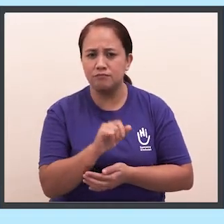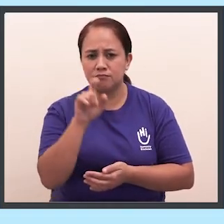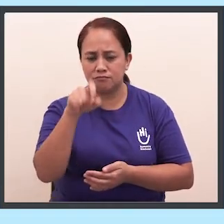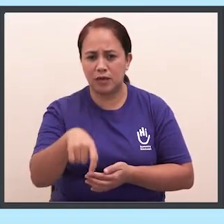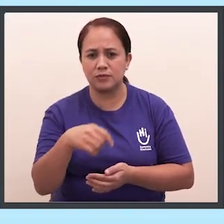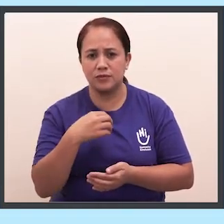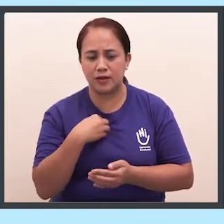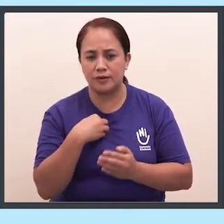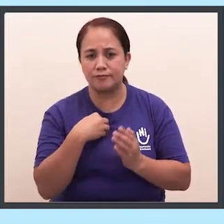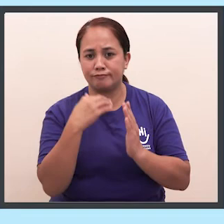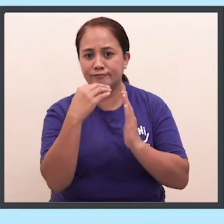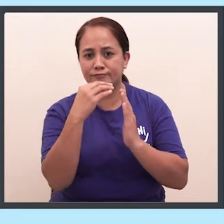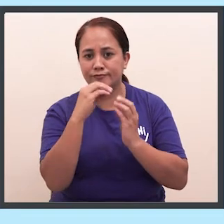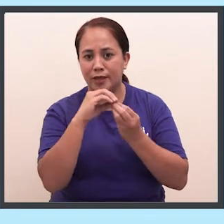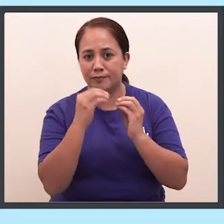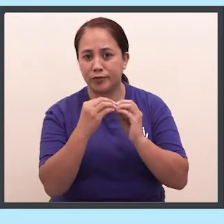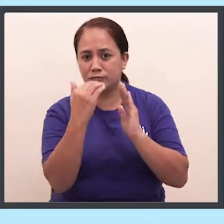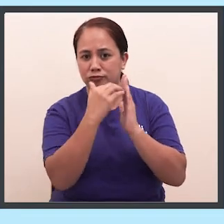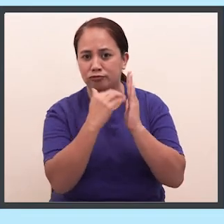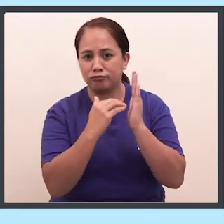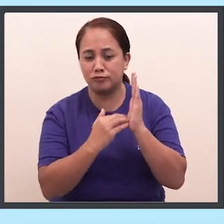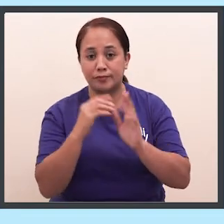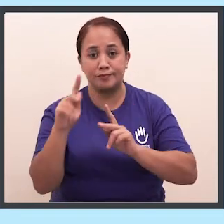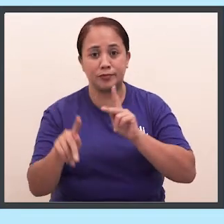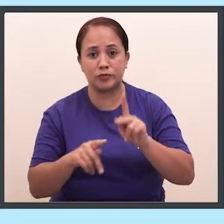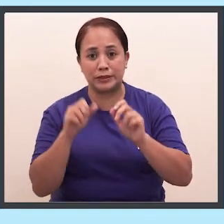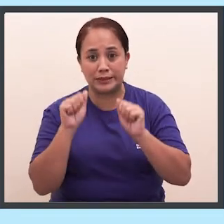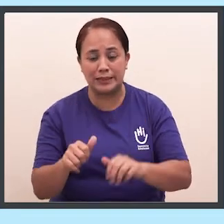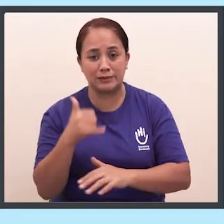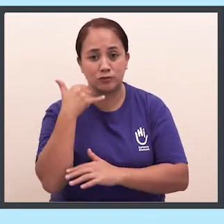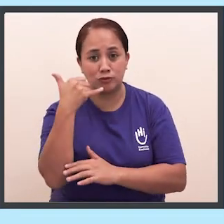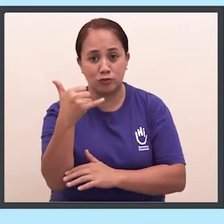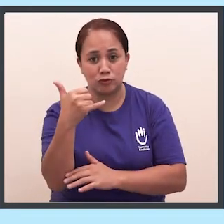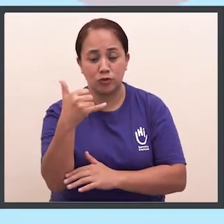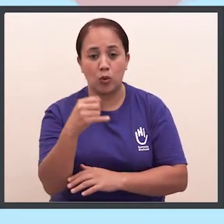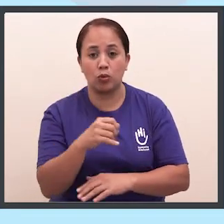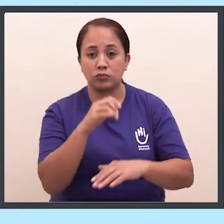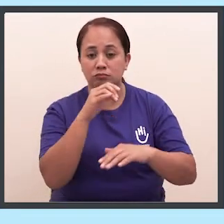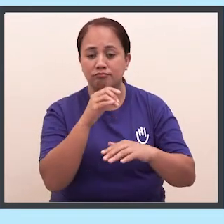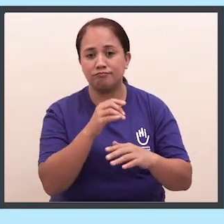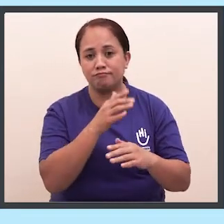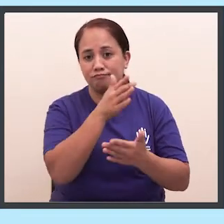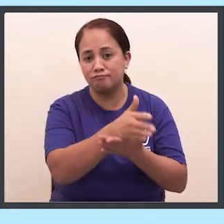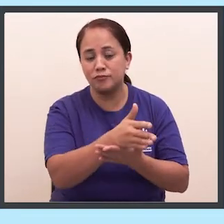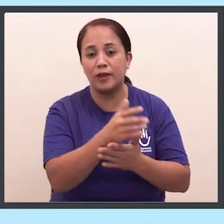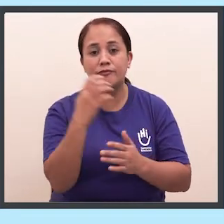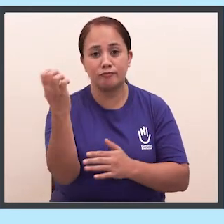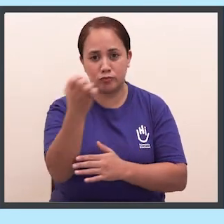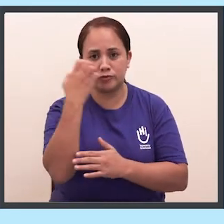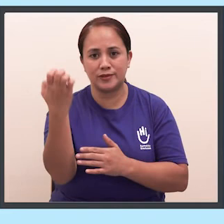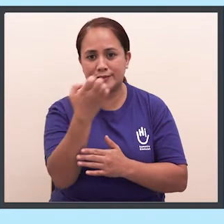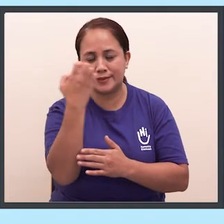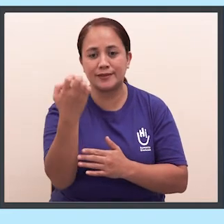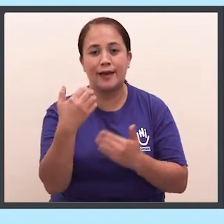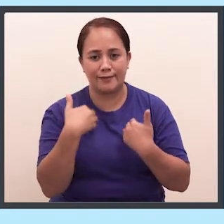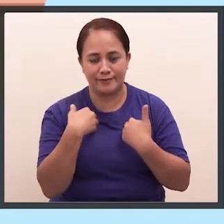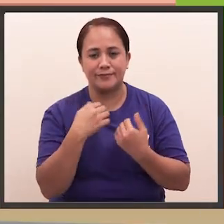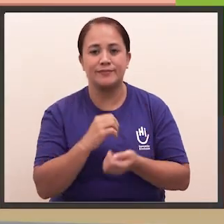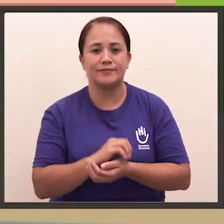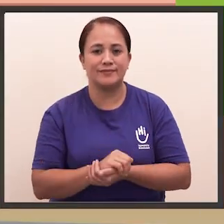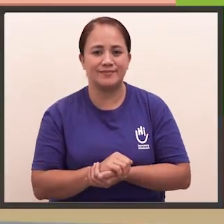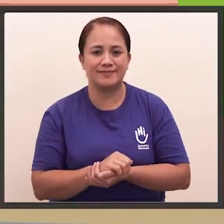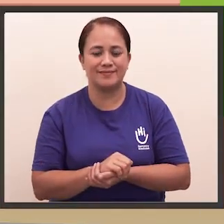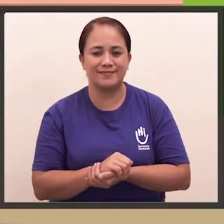make sure to have an emergency contact list of people you can call or locate when an emergency happens.